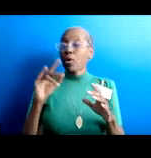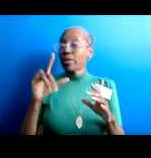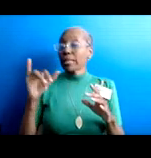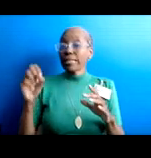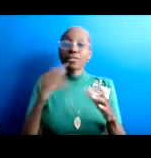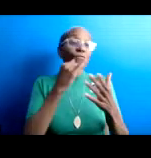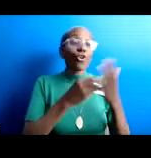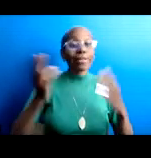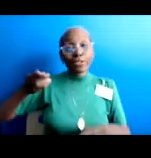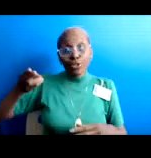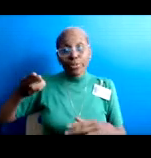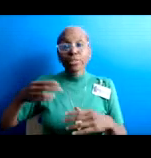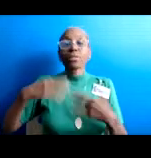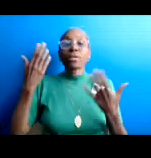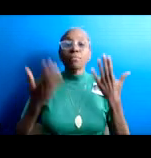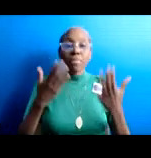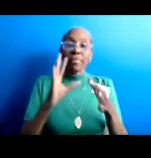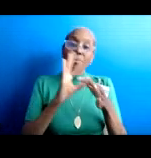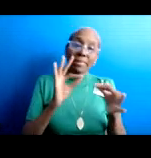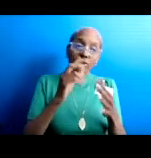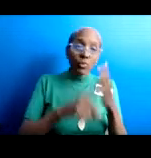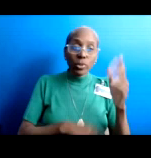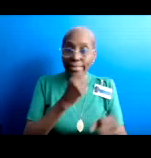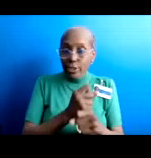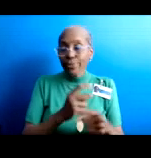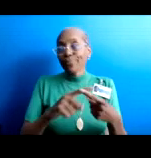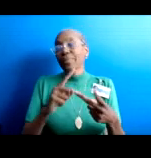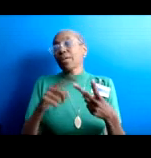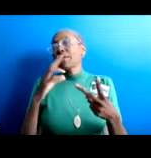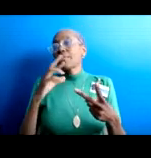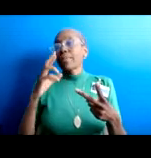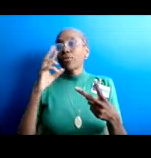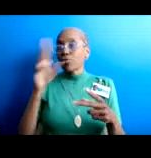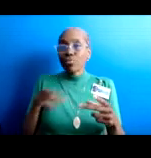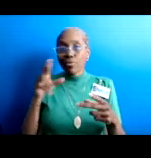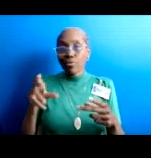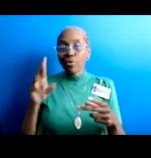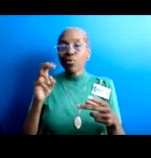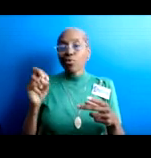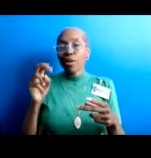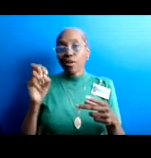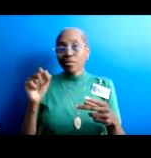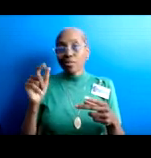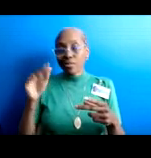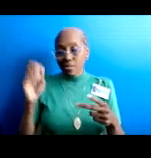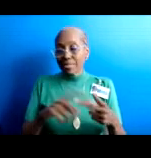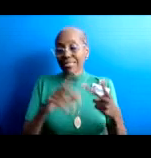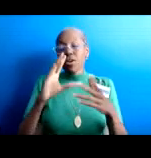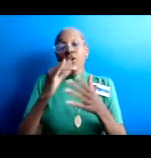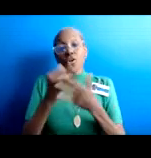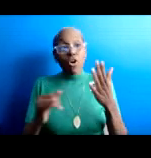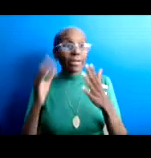for an art history website, we might mention the year. We might mention Renaissance. We might mention more art history